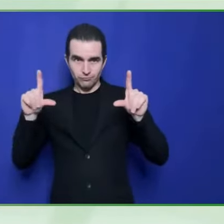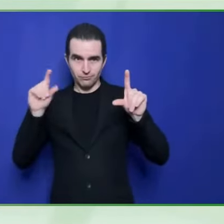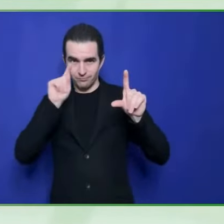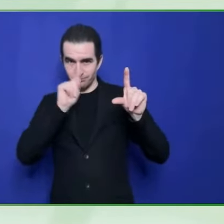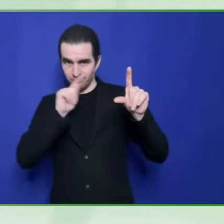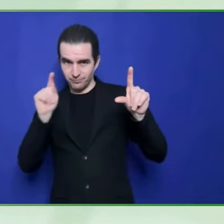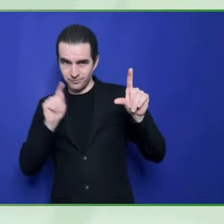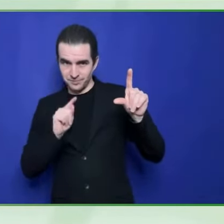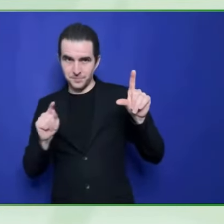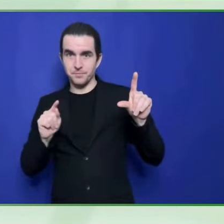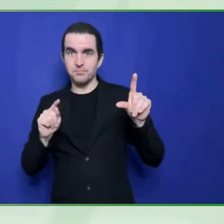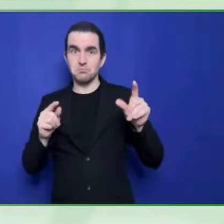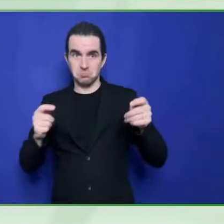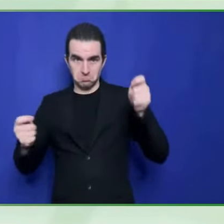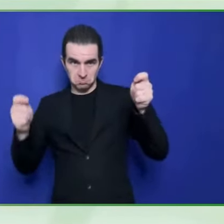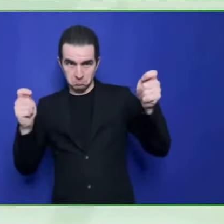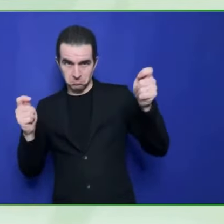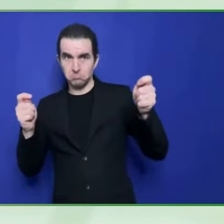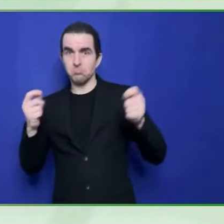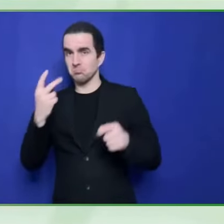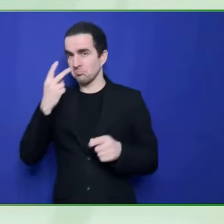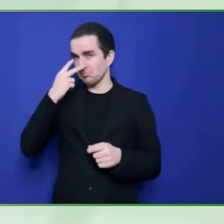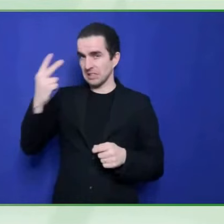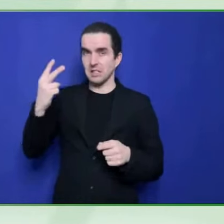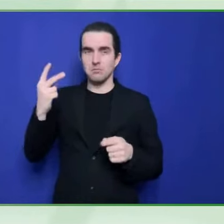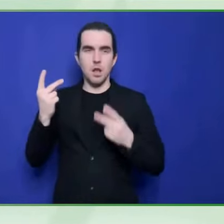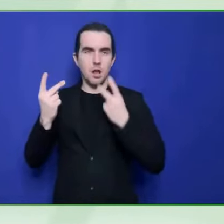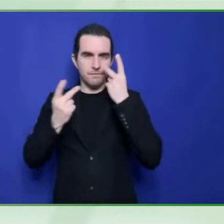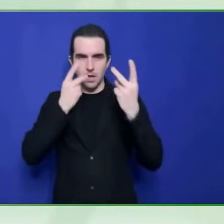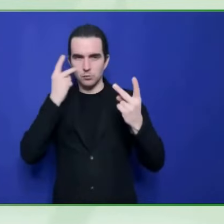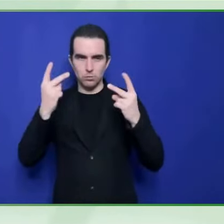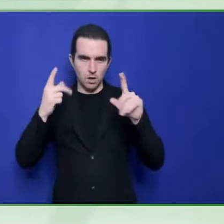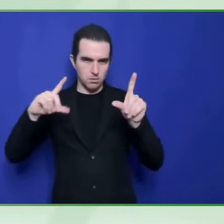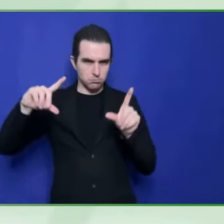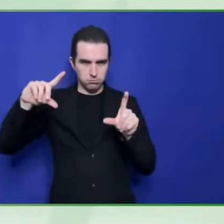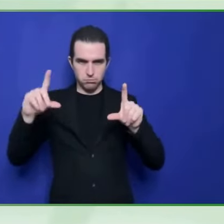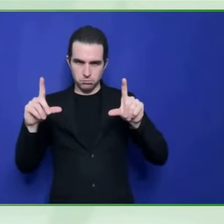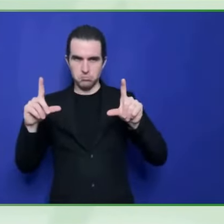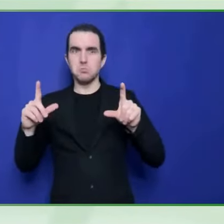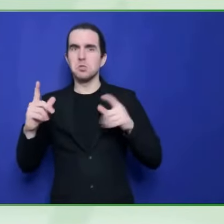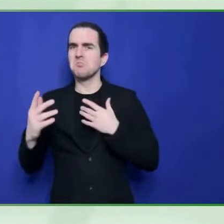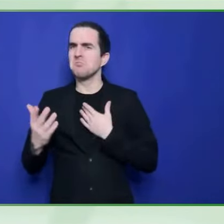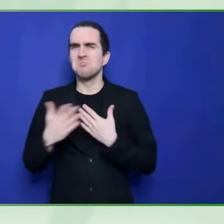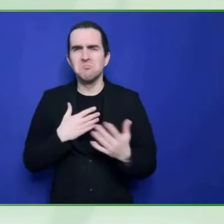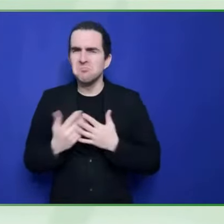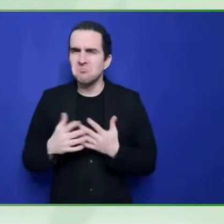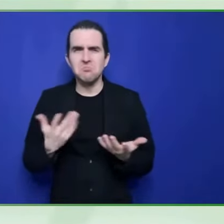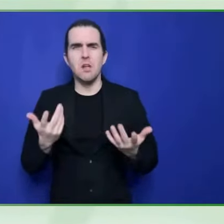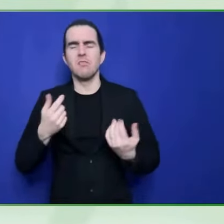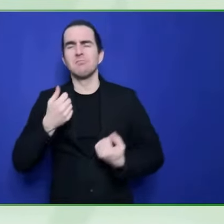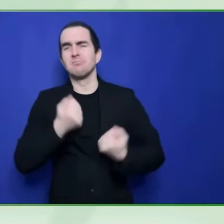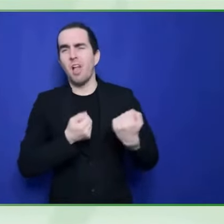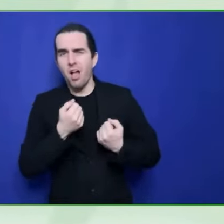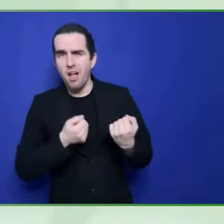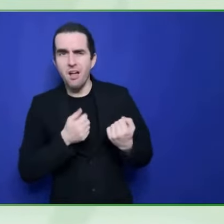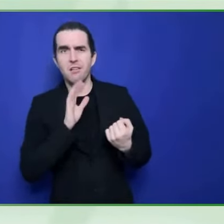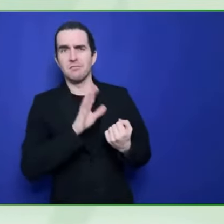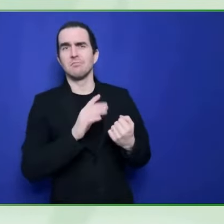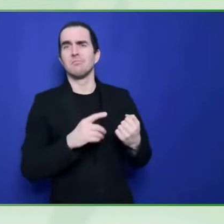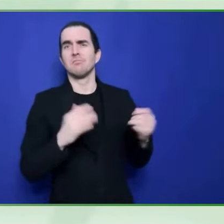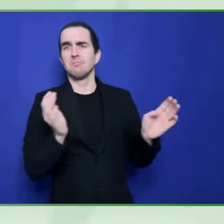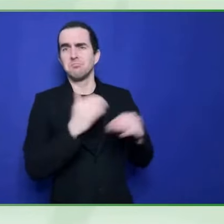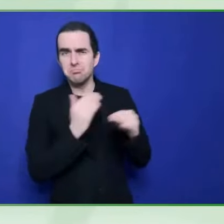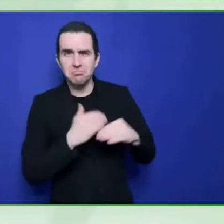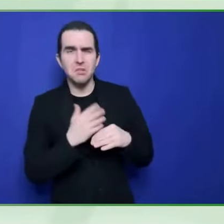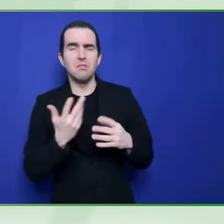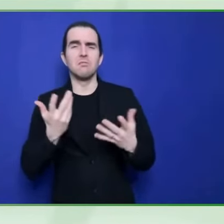are. The color indicates how difficult might that sidewalk be to the user. So the user's preferences